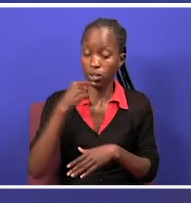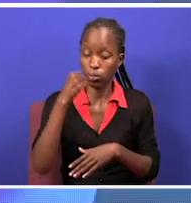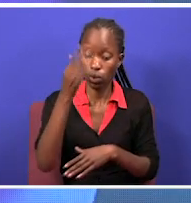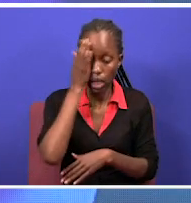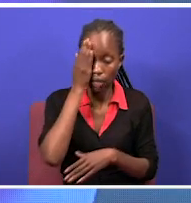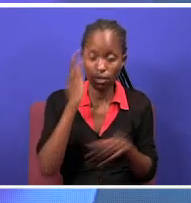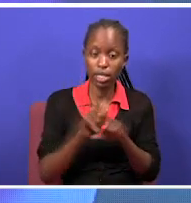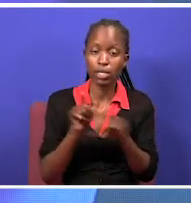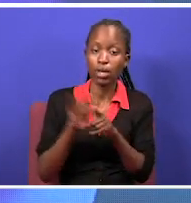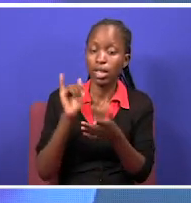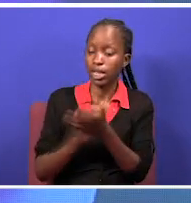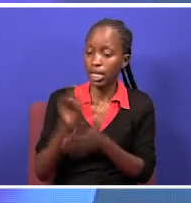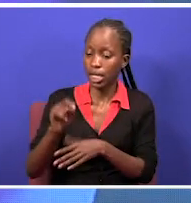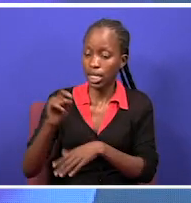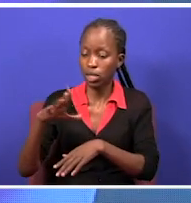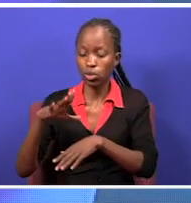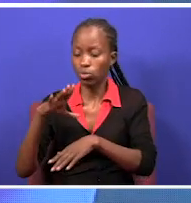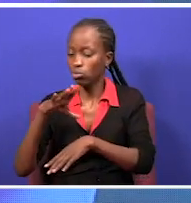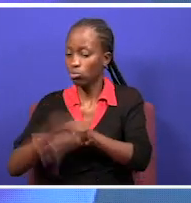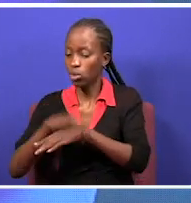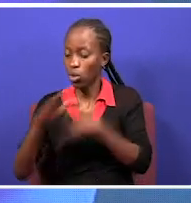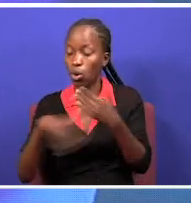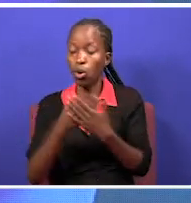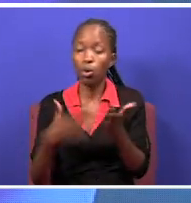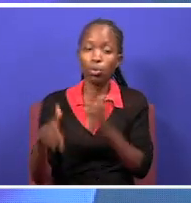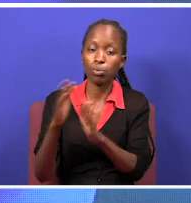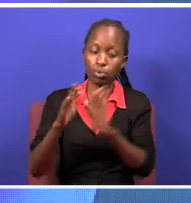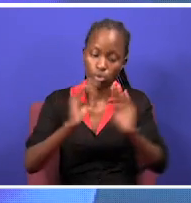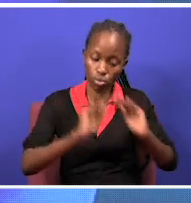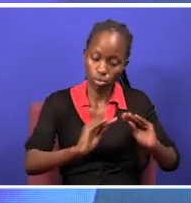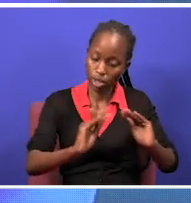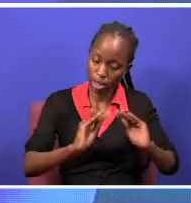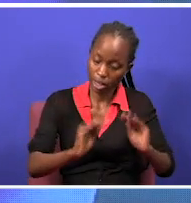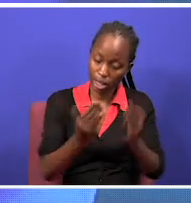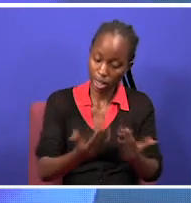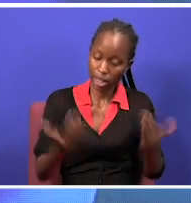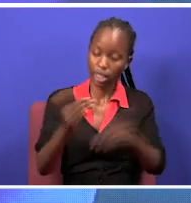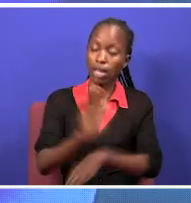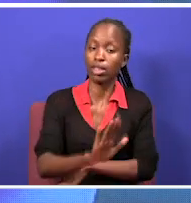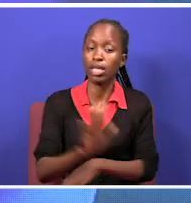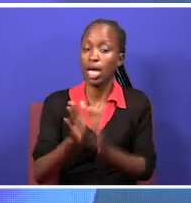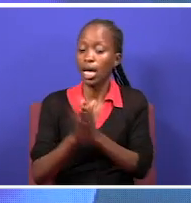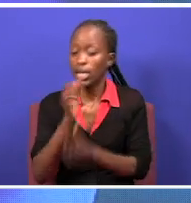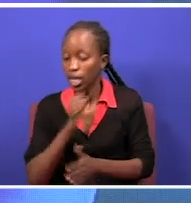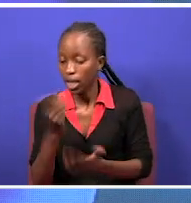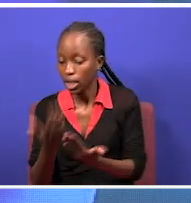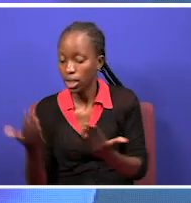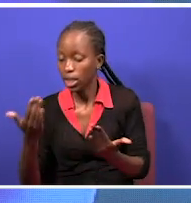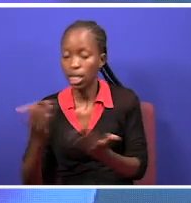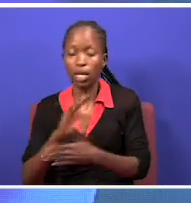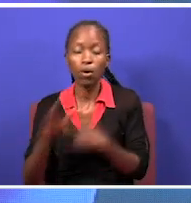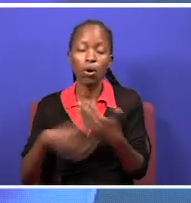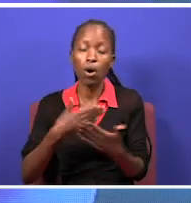take every opportunity. They were to teach them, their children and grandchildren, everywhere